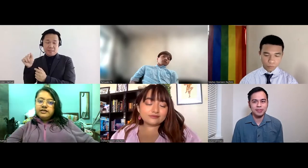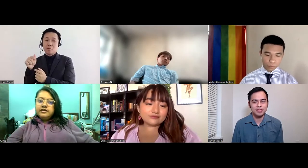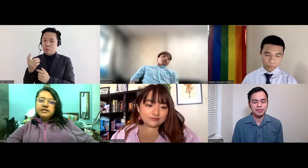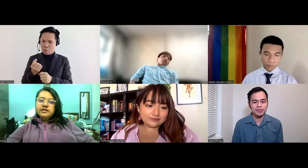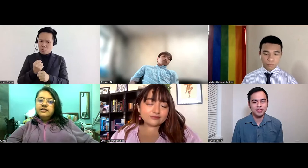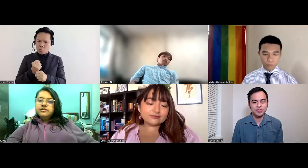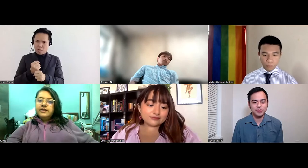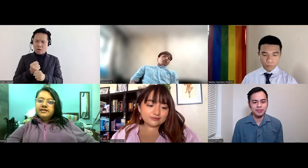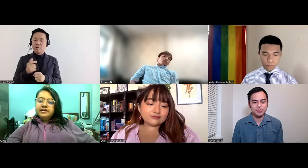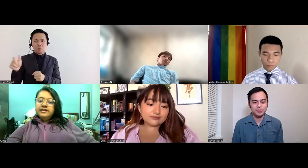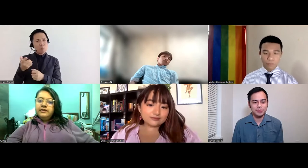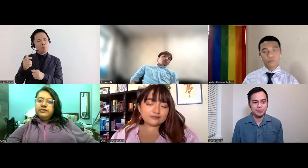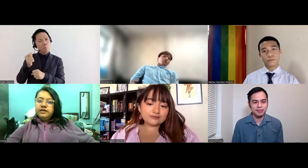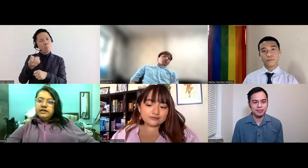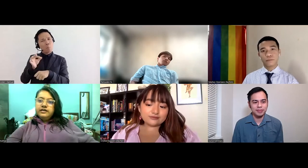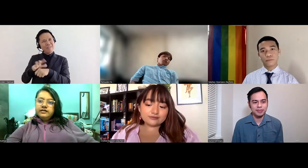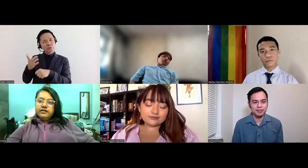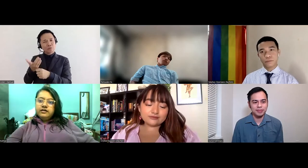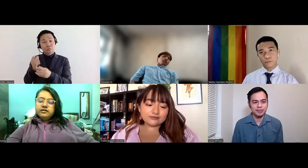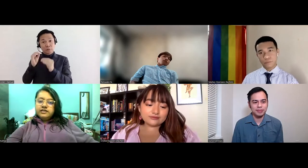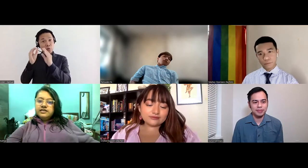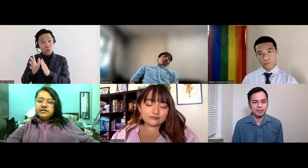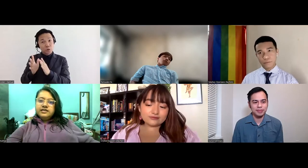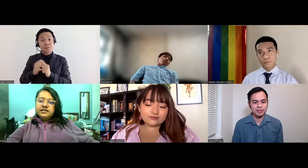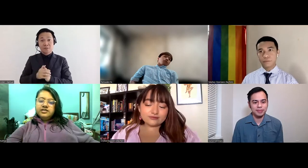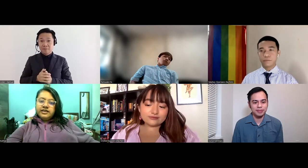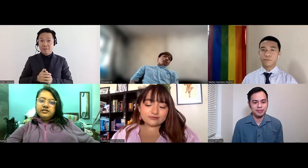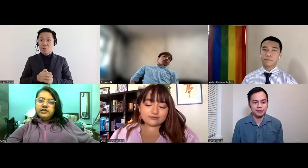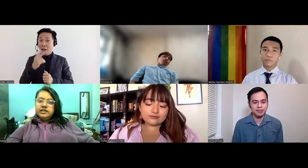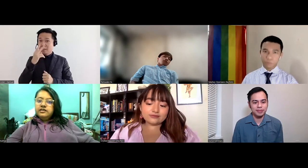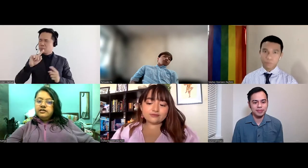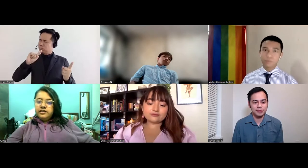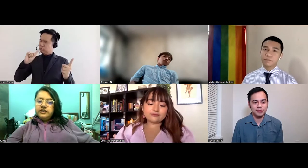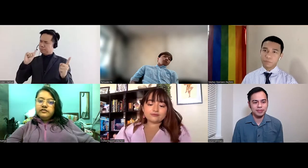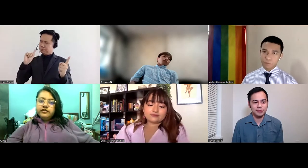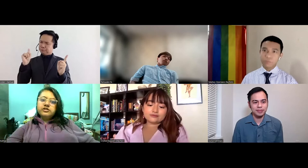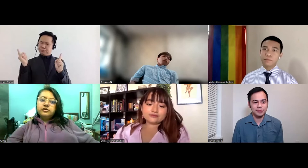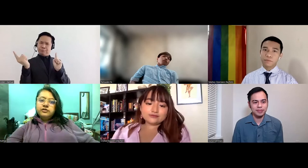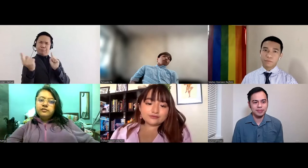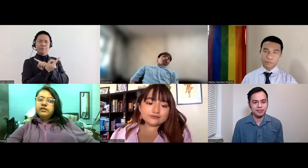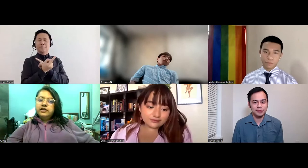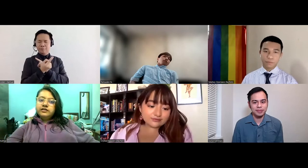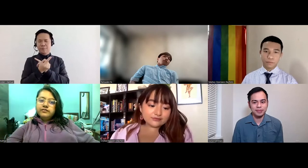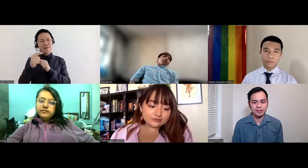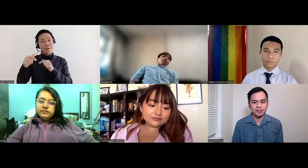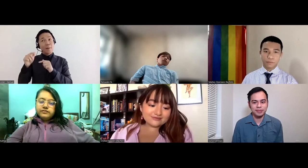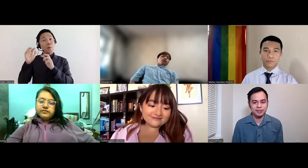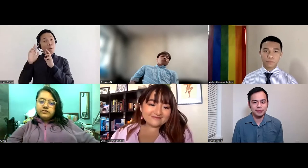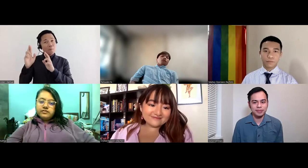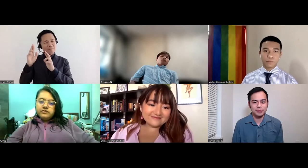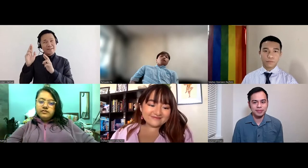professional careers. So I think there will be a 360 degree change in near future, hopefully.